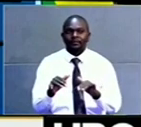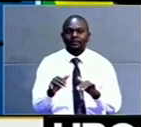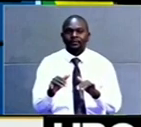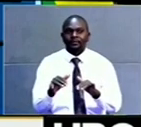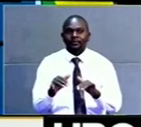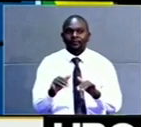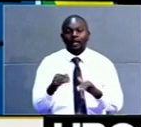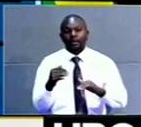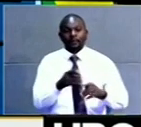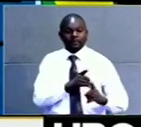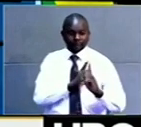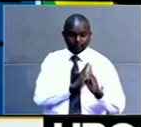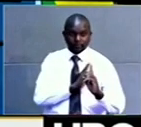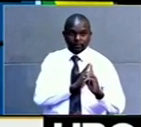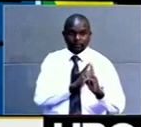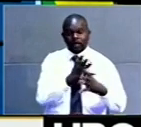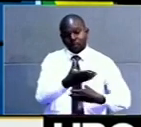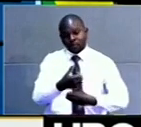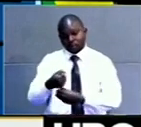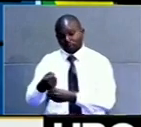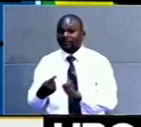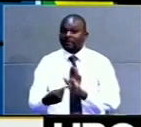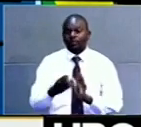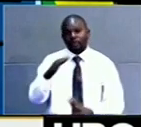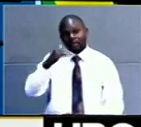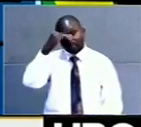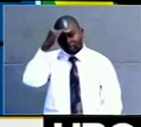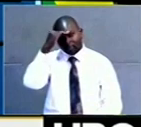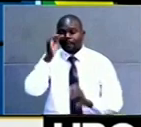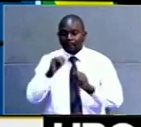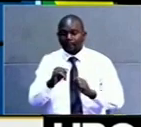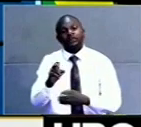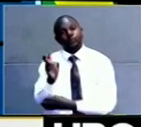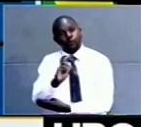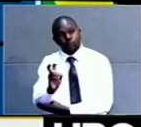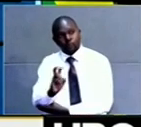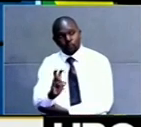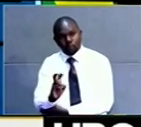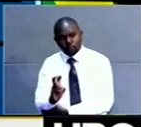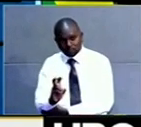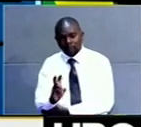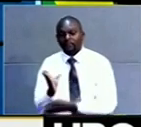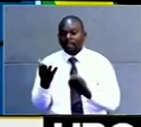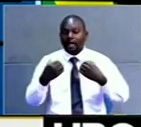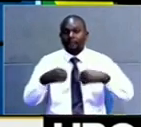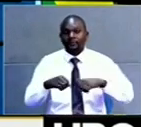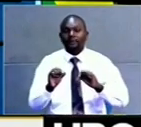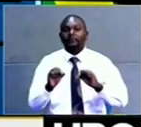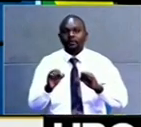The security forces, especially the police, should monitor those activities.